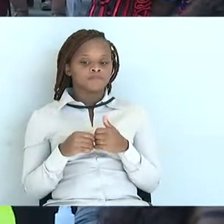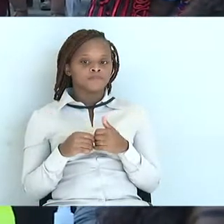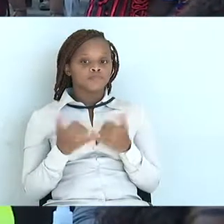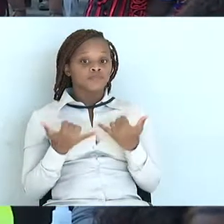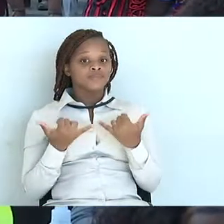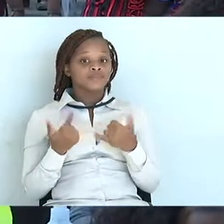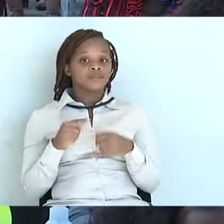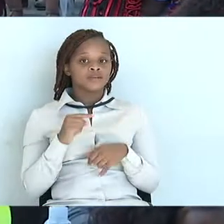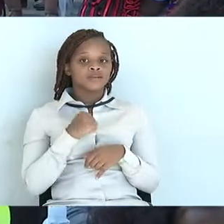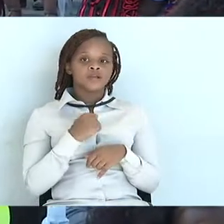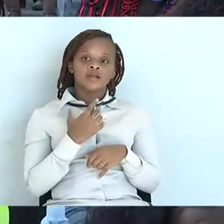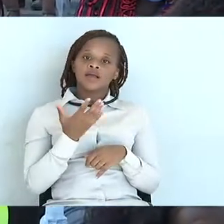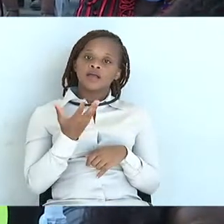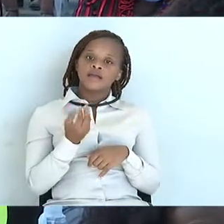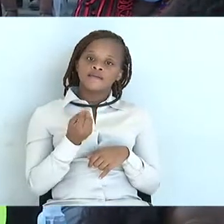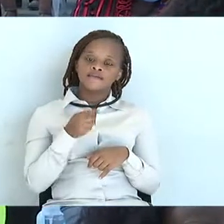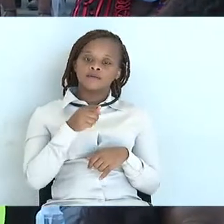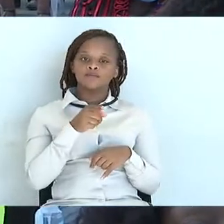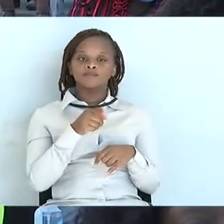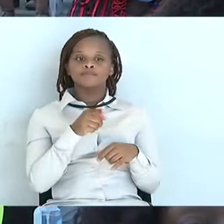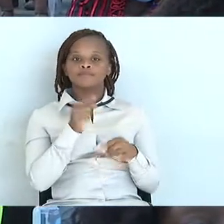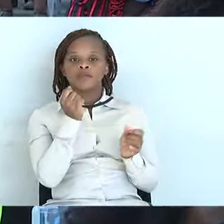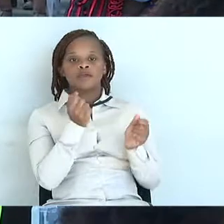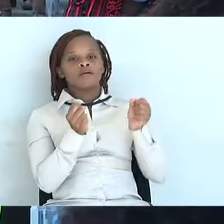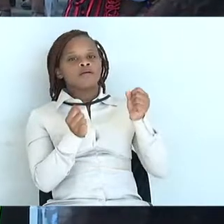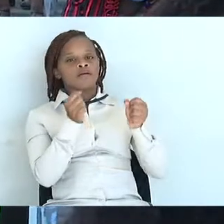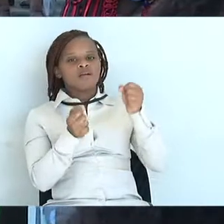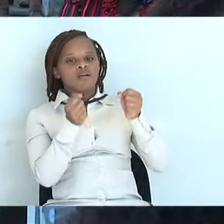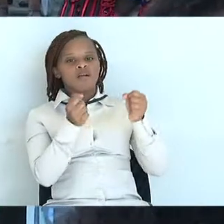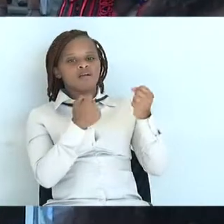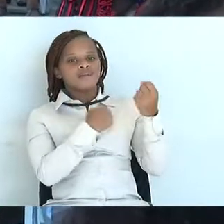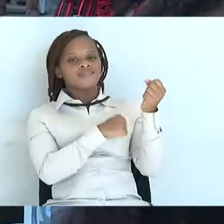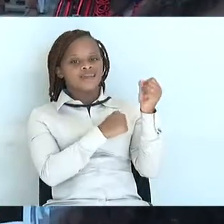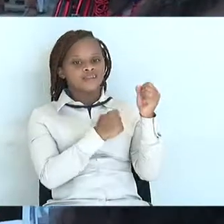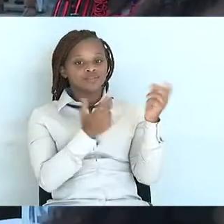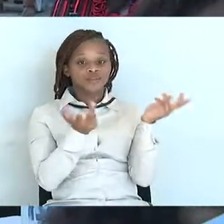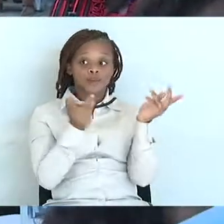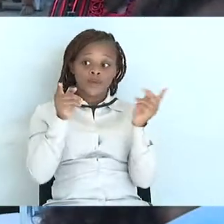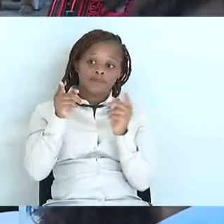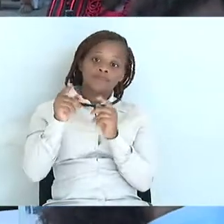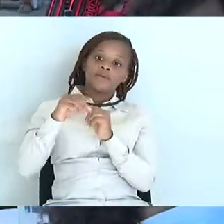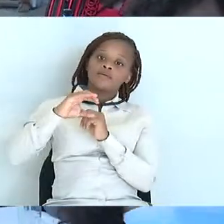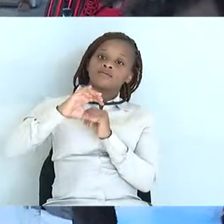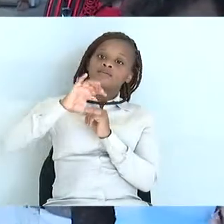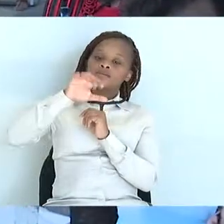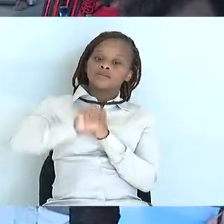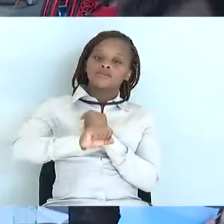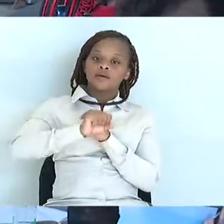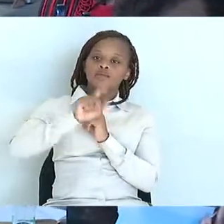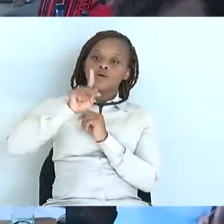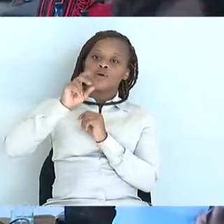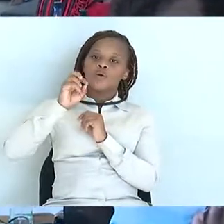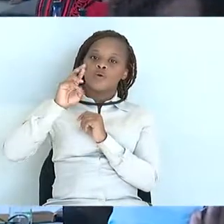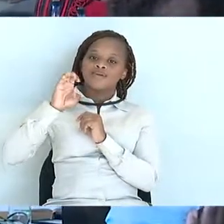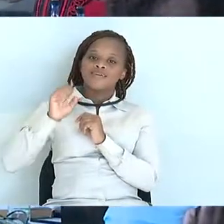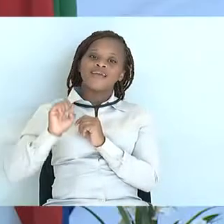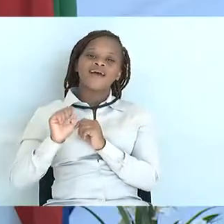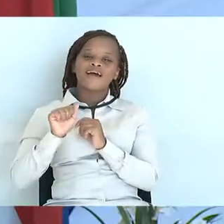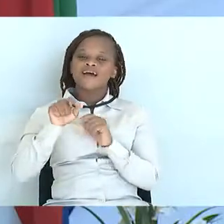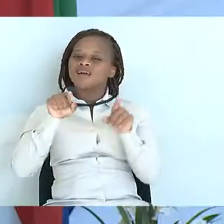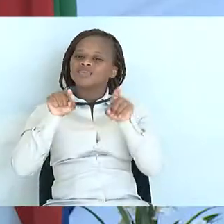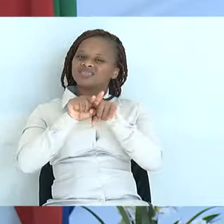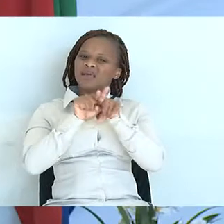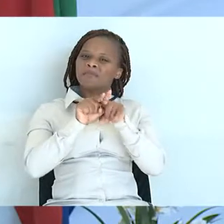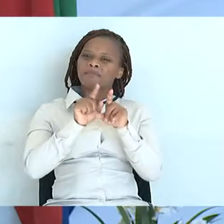a motor industry in Korea, which is actually competing with Toyota. Kia. Kia